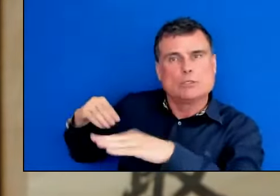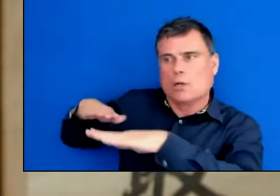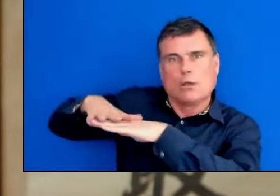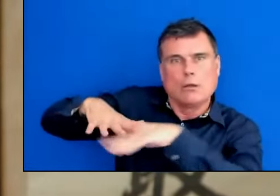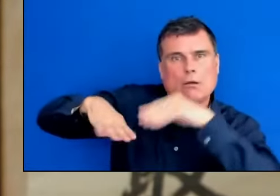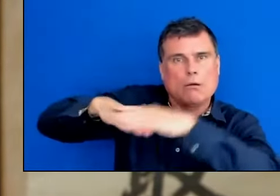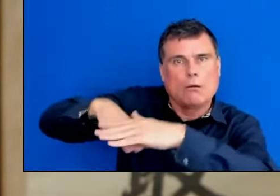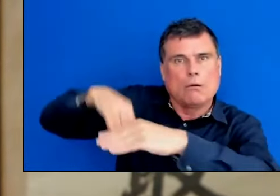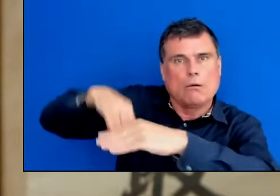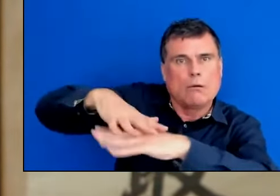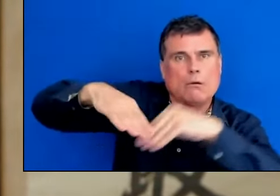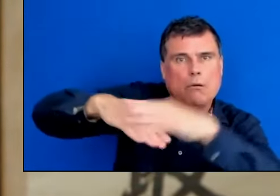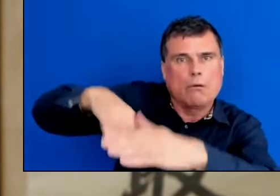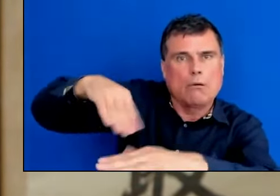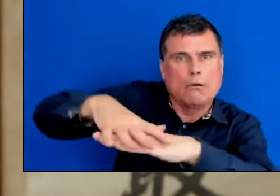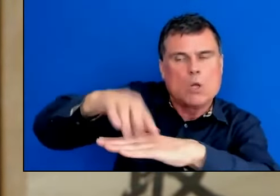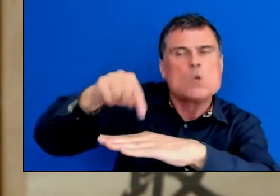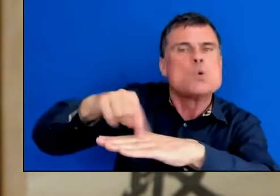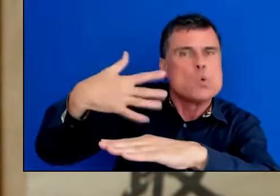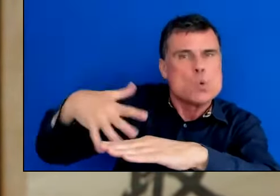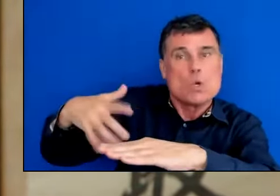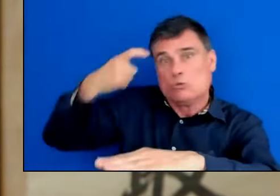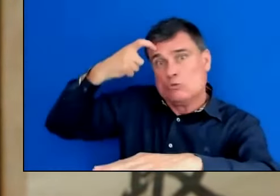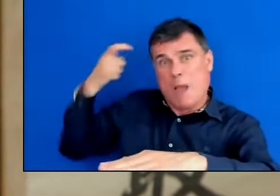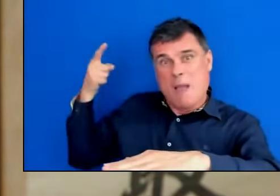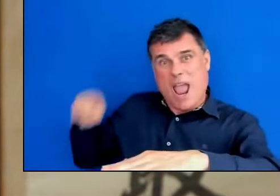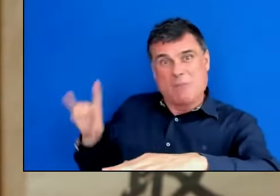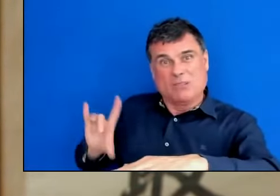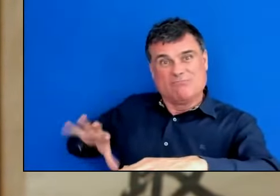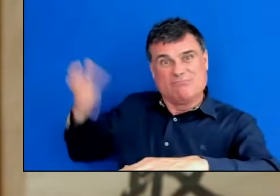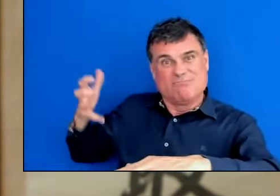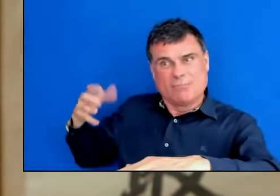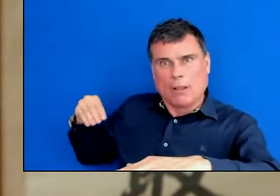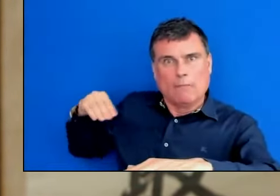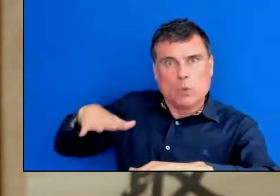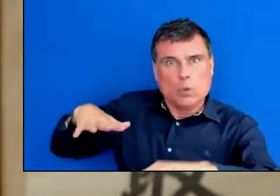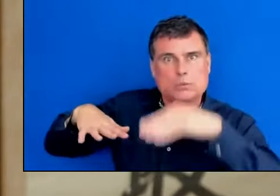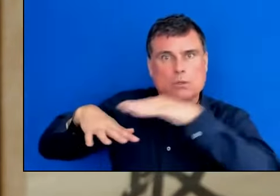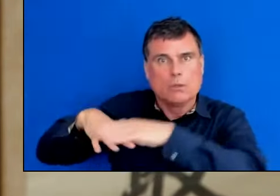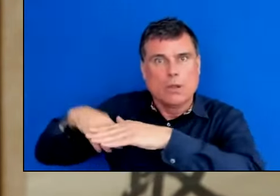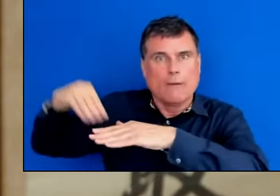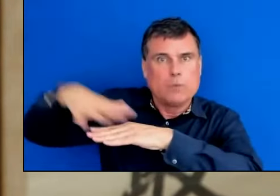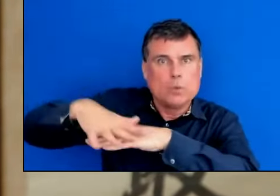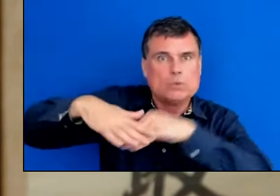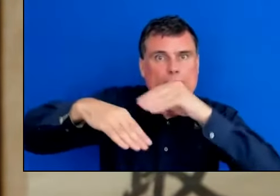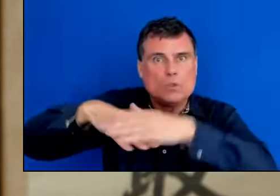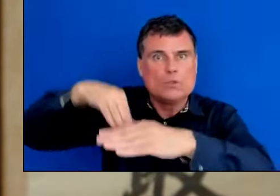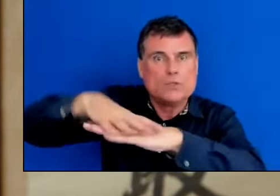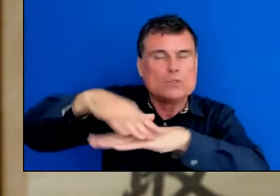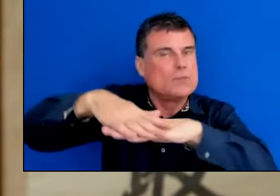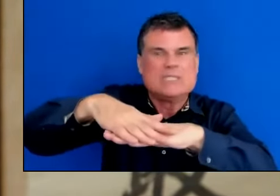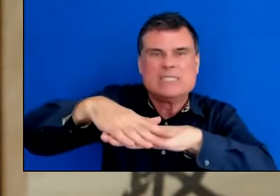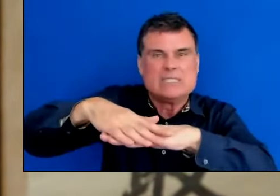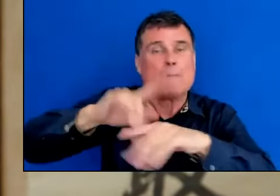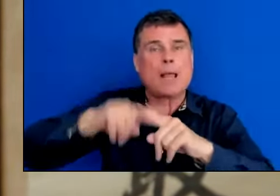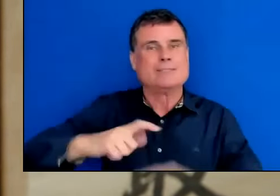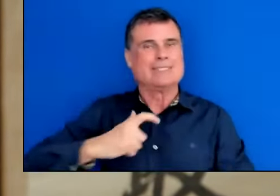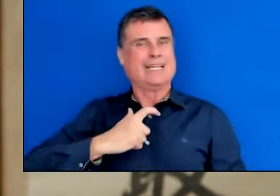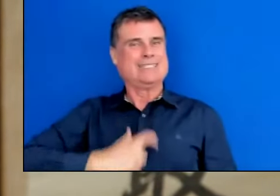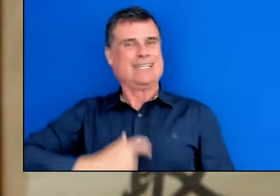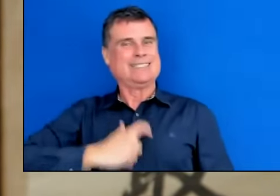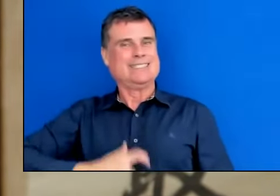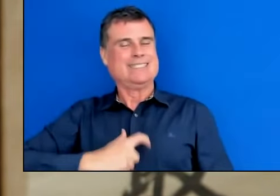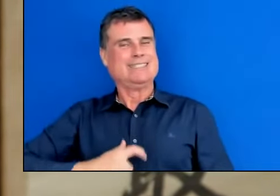In doing this work, we have found that the erasure of the Japanese Canadian community resulted in the loss of identity that is still felt today.